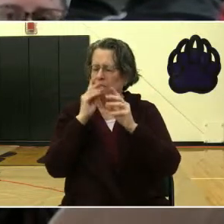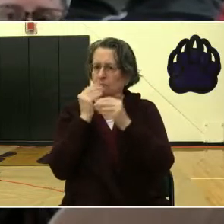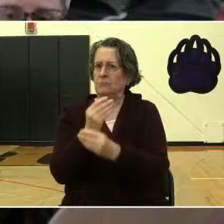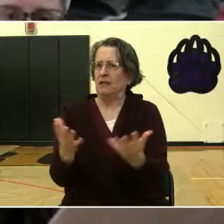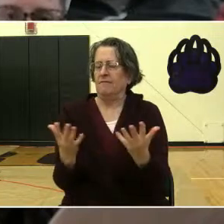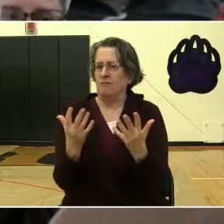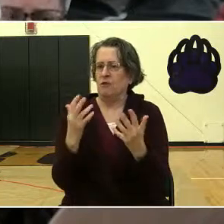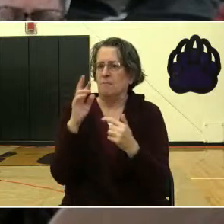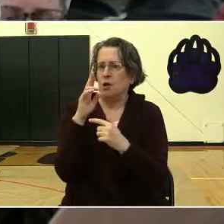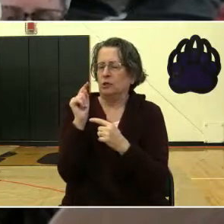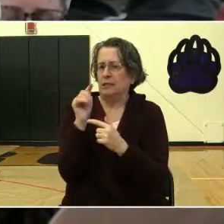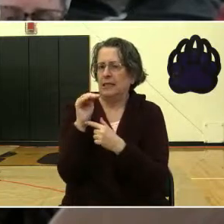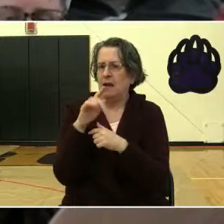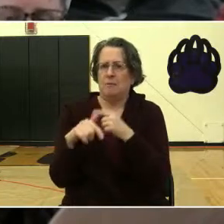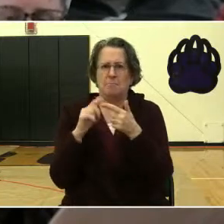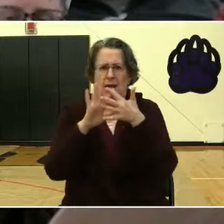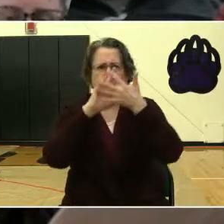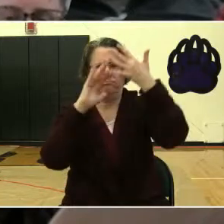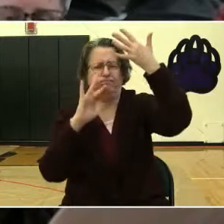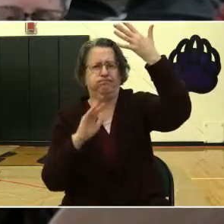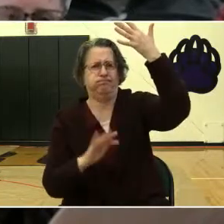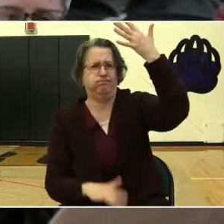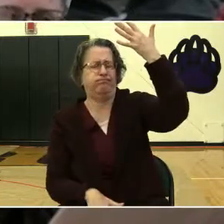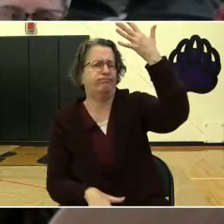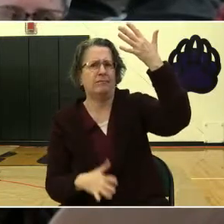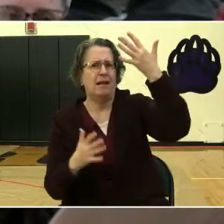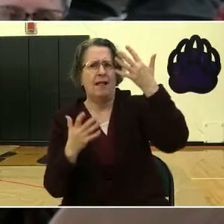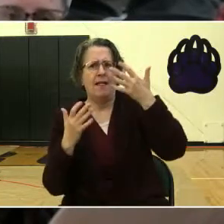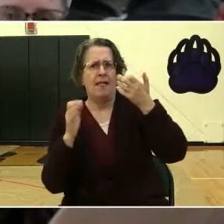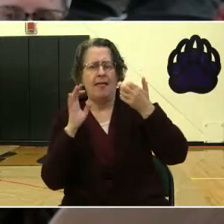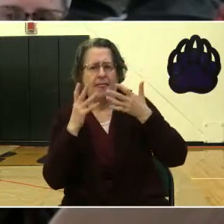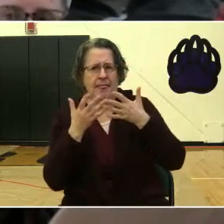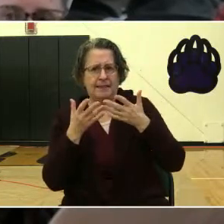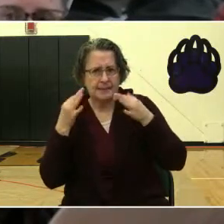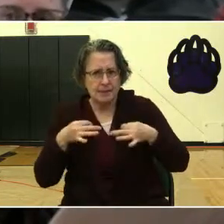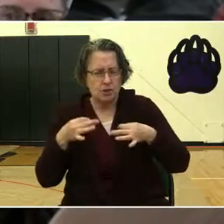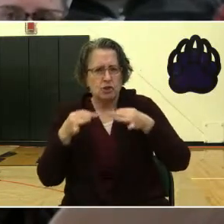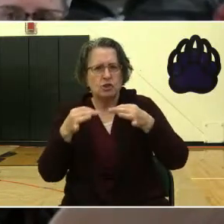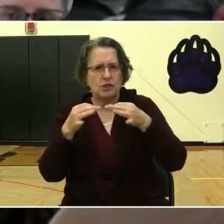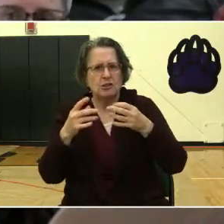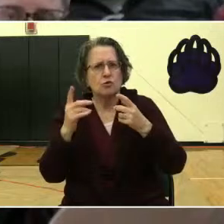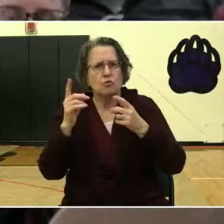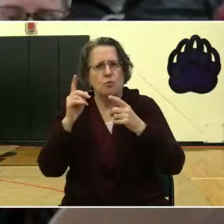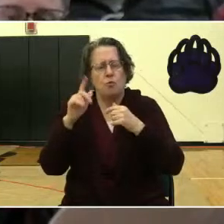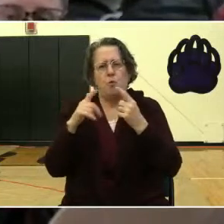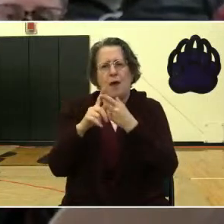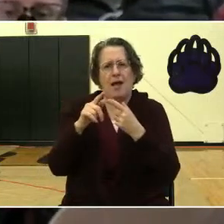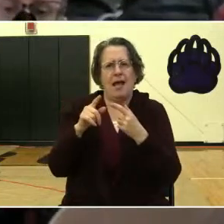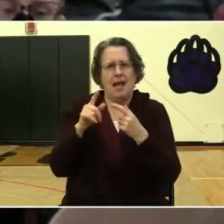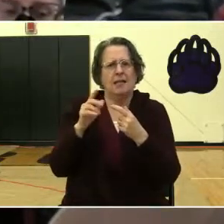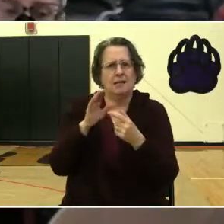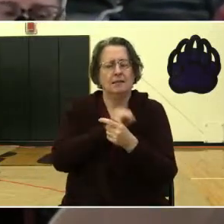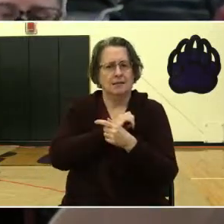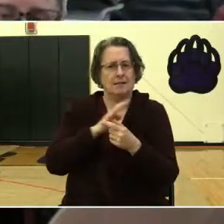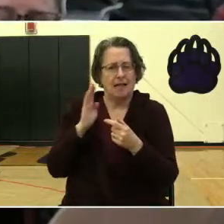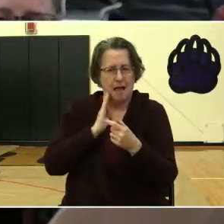done because I think everybody's concerned a lot of people are so concerned about it and there is a lot that's being done and I don't think we